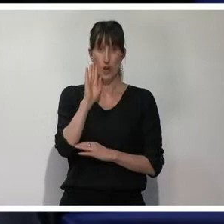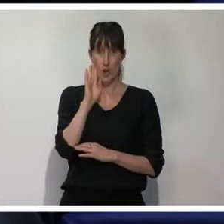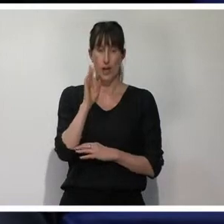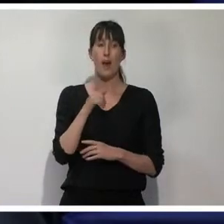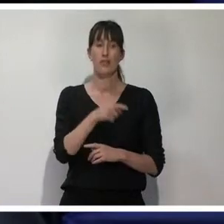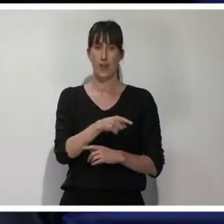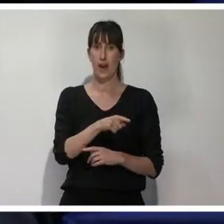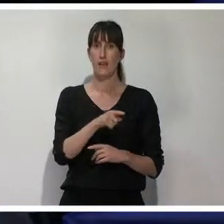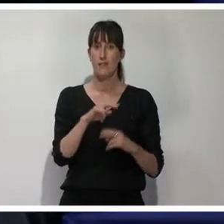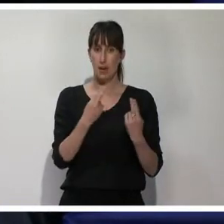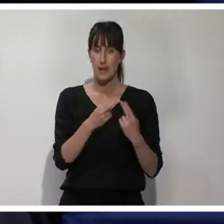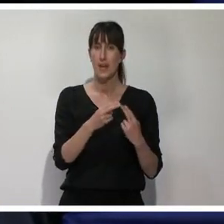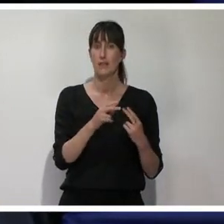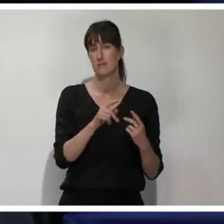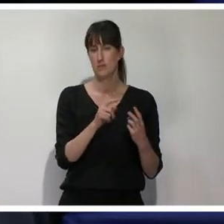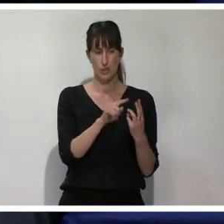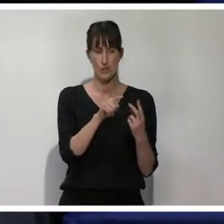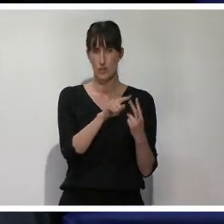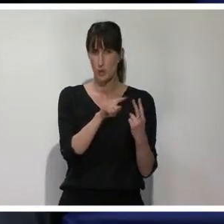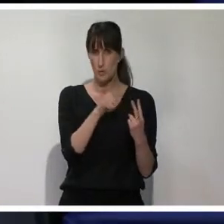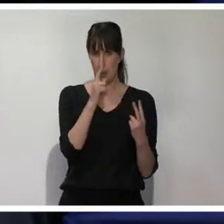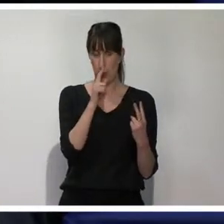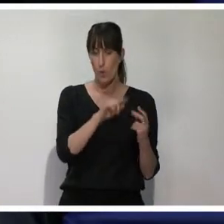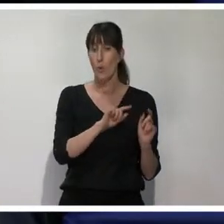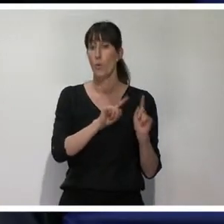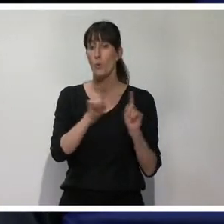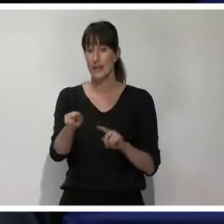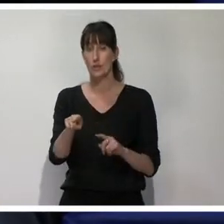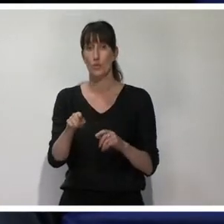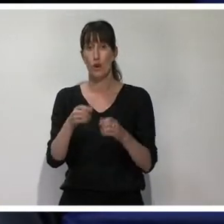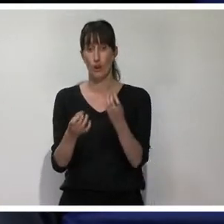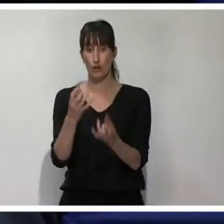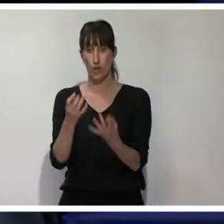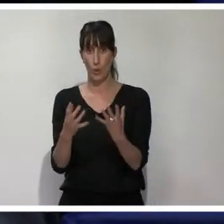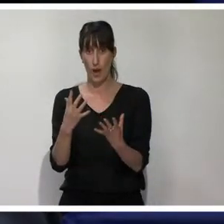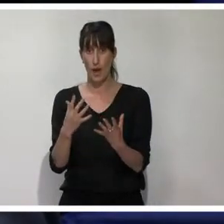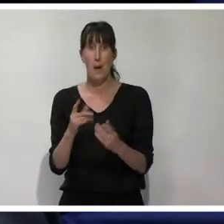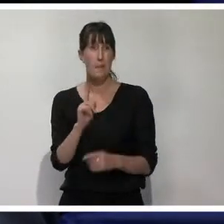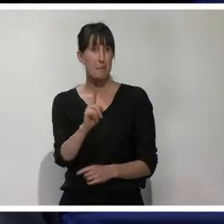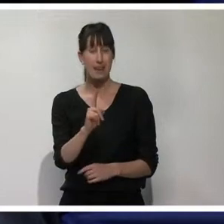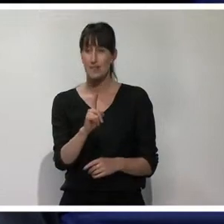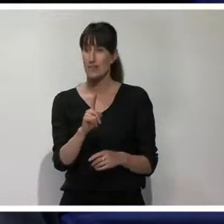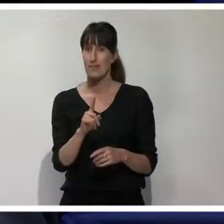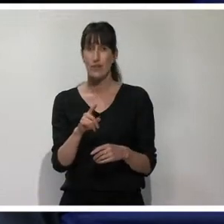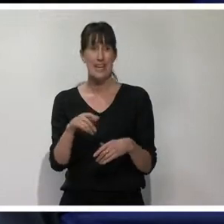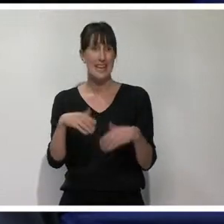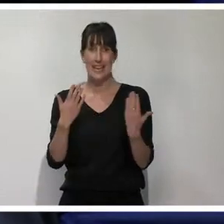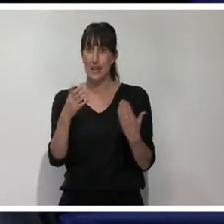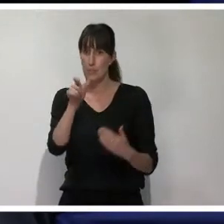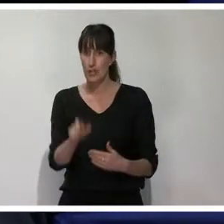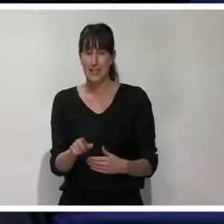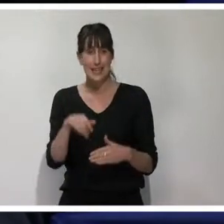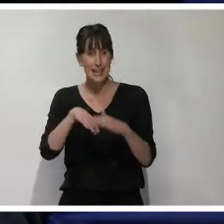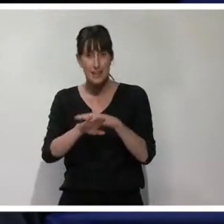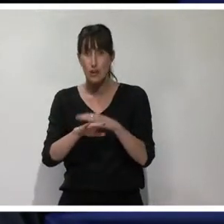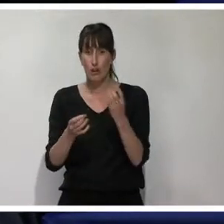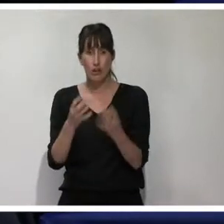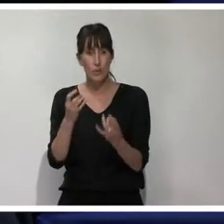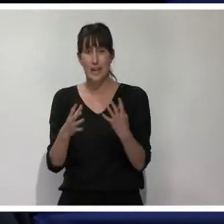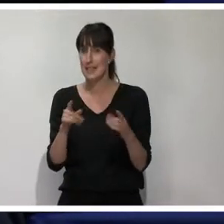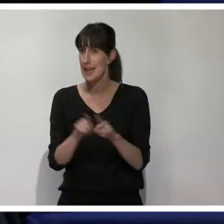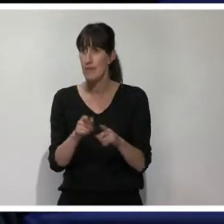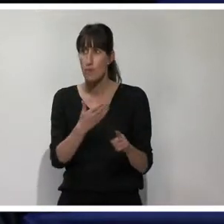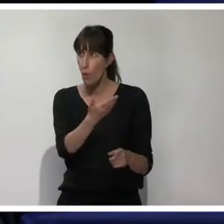all New Zealanders know if you've been in Rotorua, and it's the same advice now. Be very alert, and including people who live there, be just alert for symptoms. And we